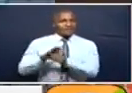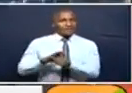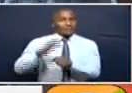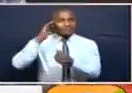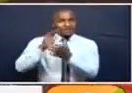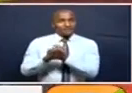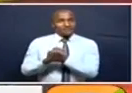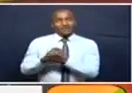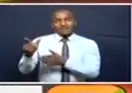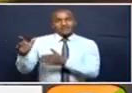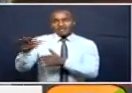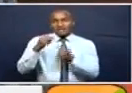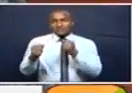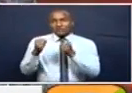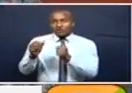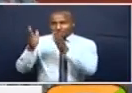Yamutu Fulani.